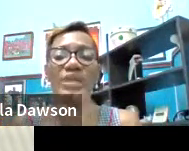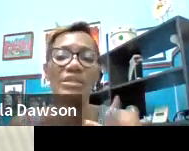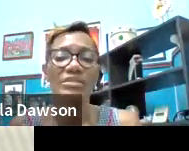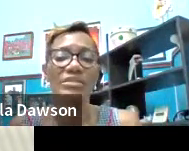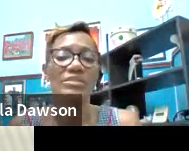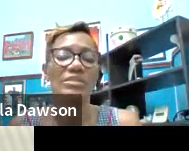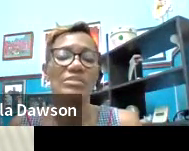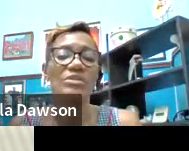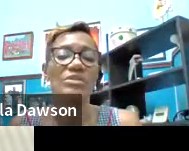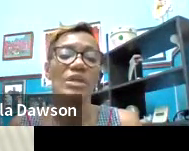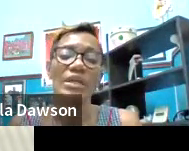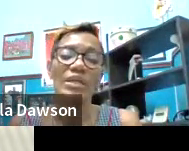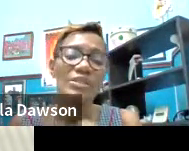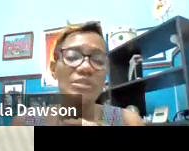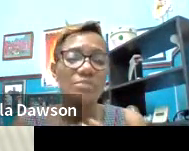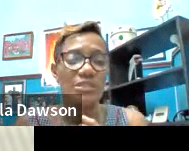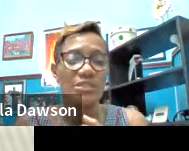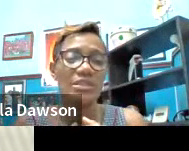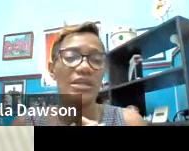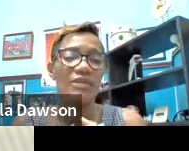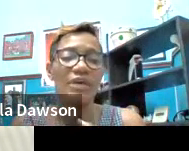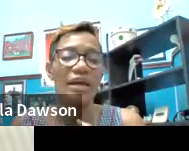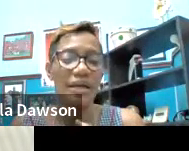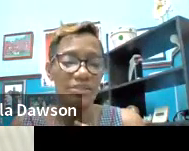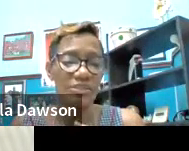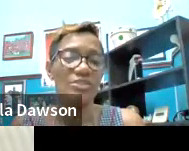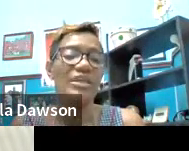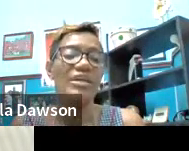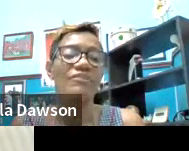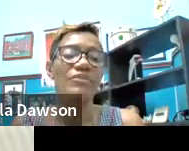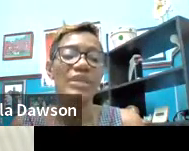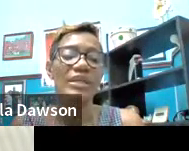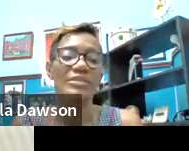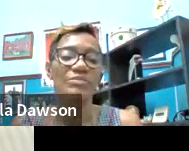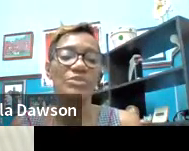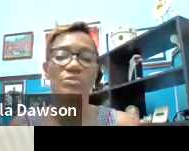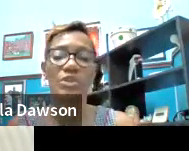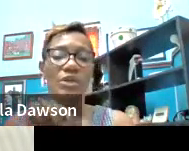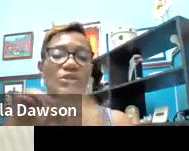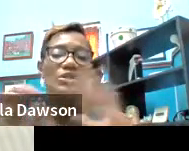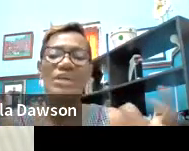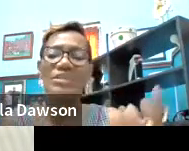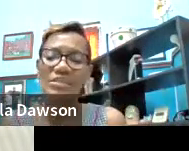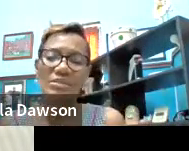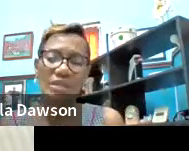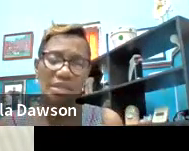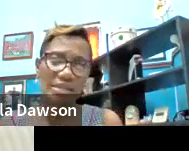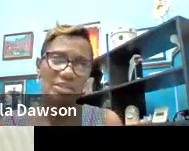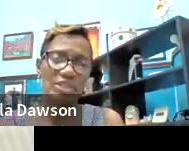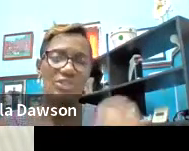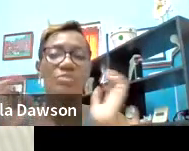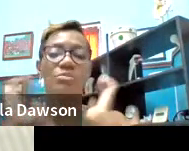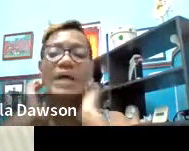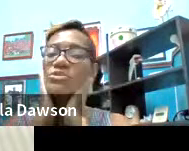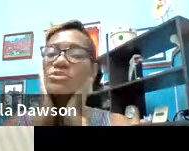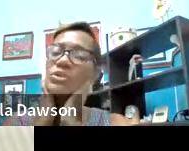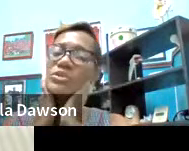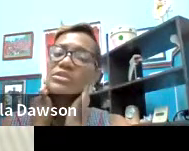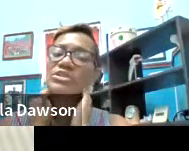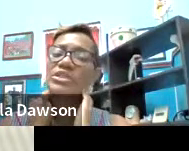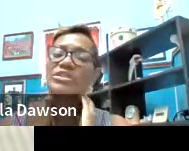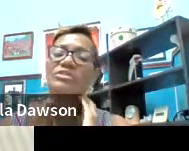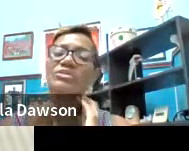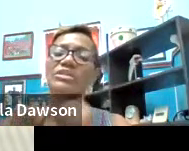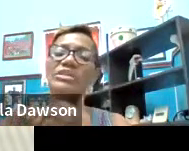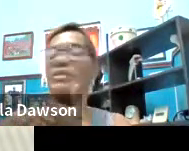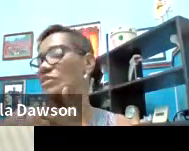local redness, erythema. In some patients that have allergies, you may have flu-like symptoms. Not in the leg injection. I do